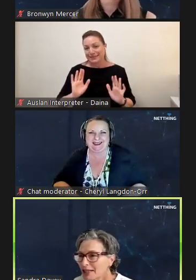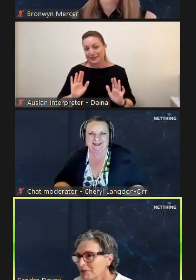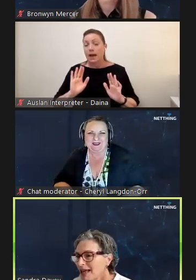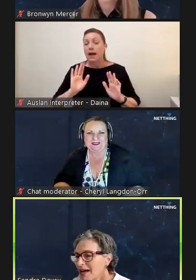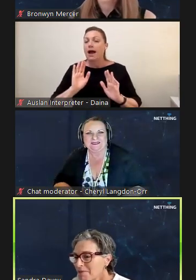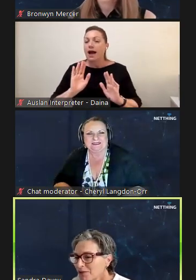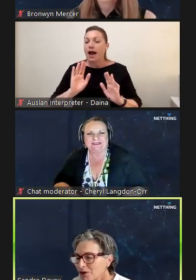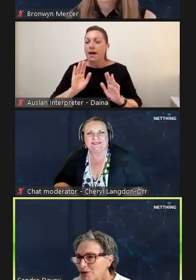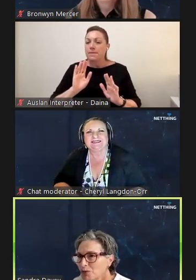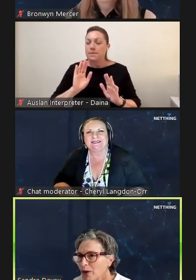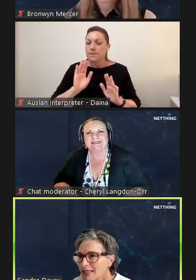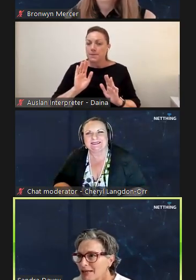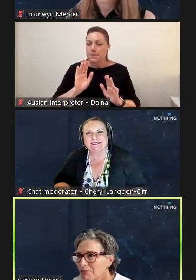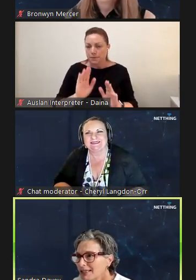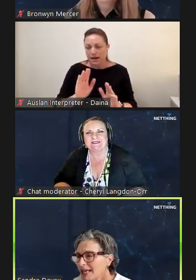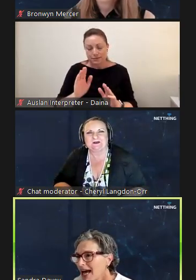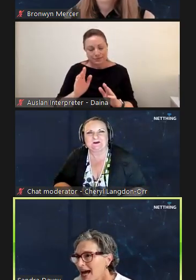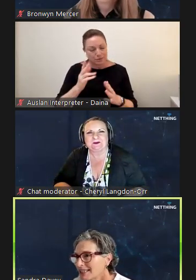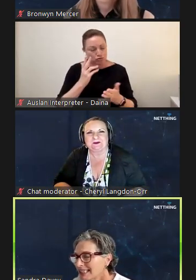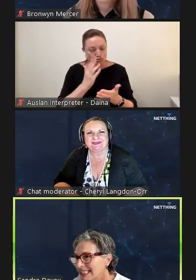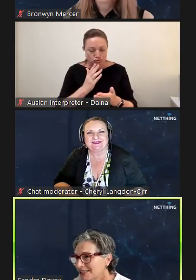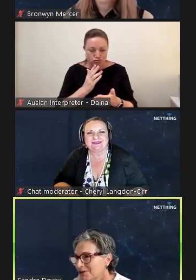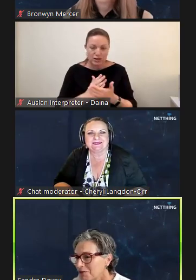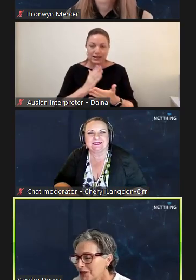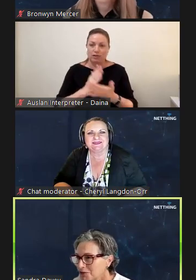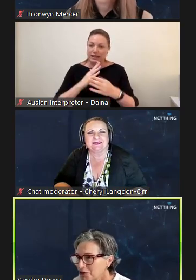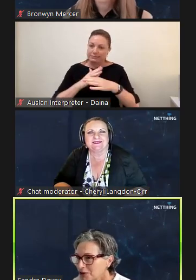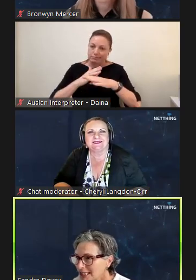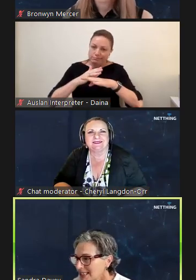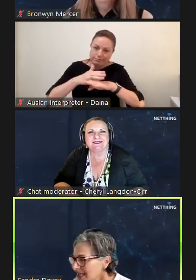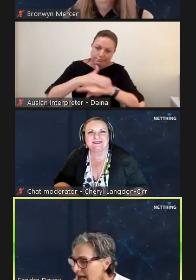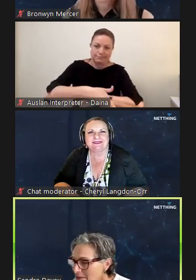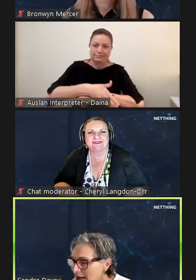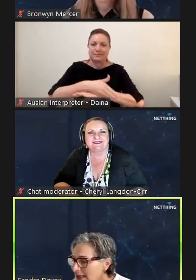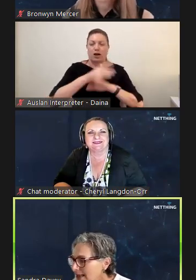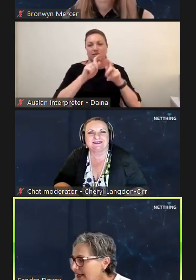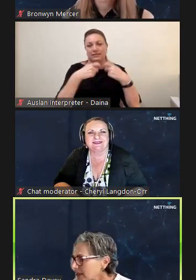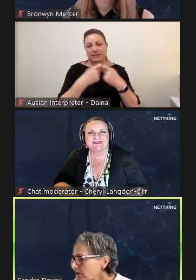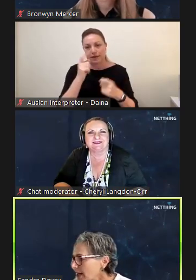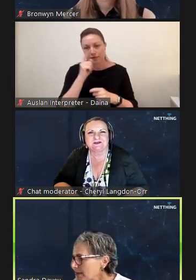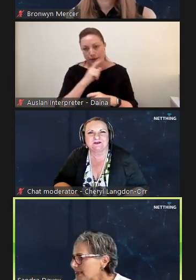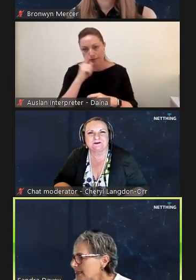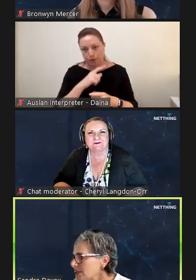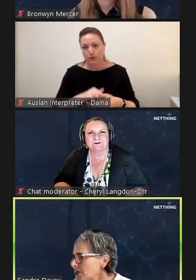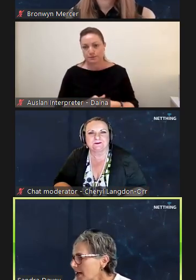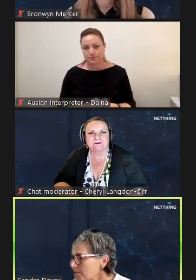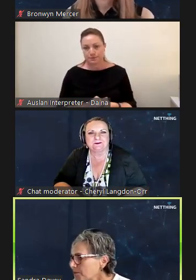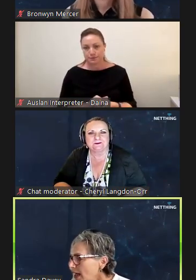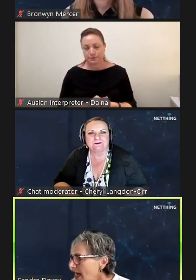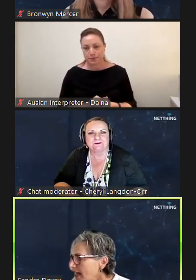all done with the sweat and blood and heart and tears of a bunch of volunteers. Melody, thanks for that